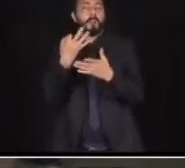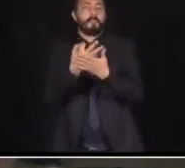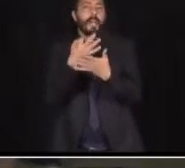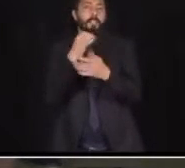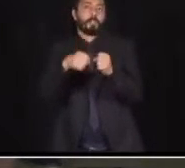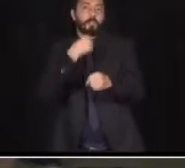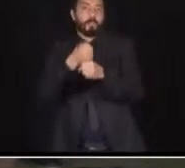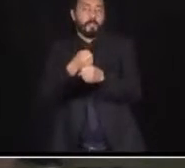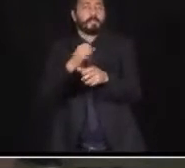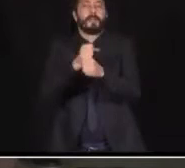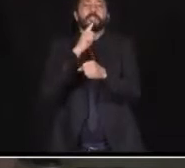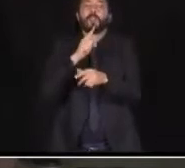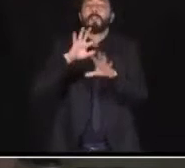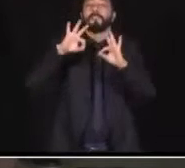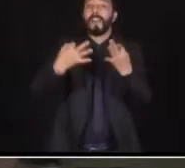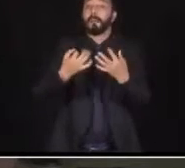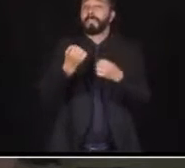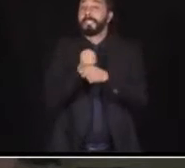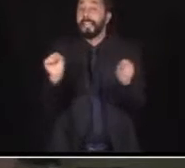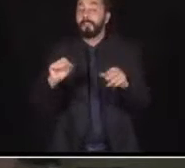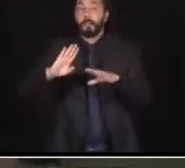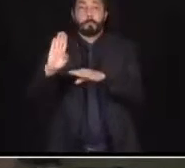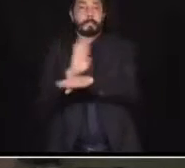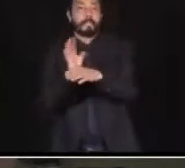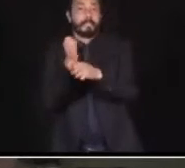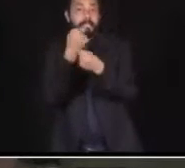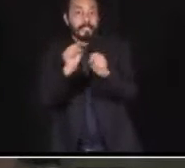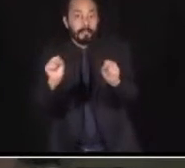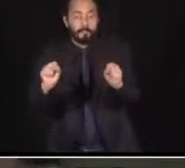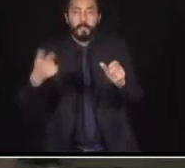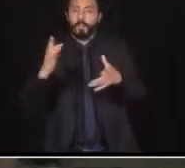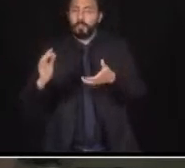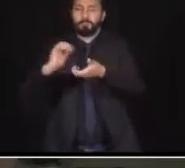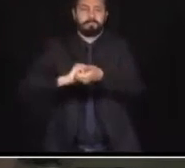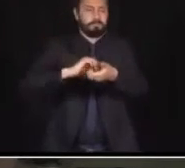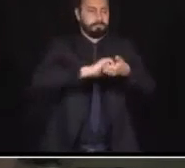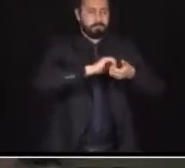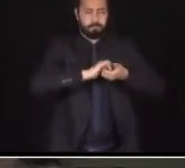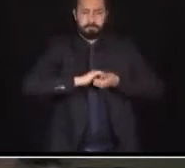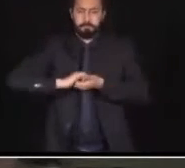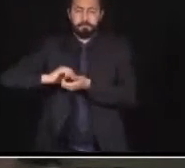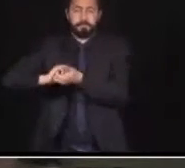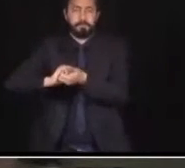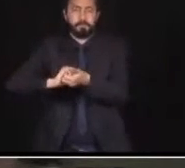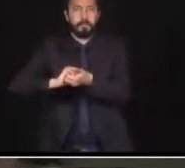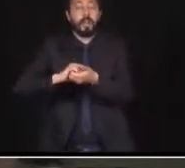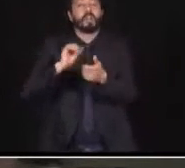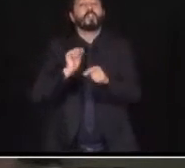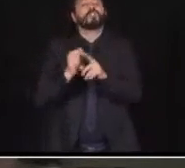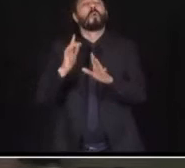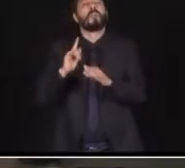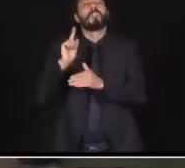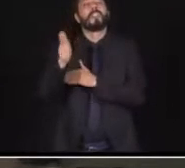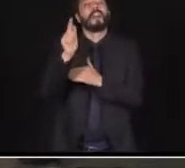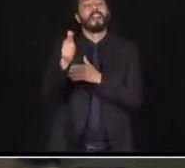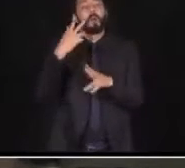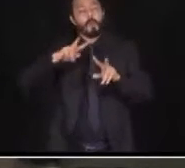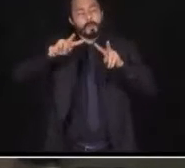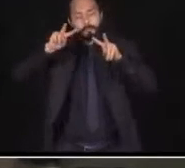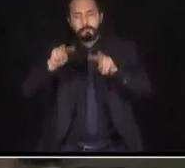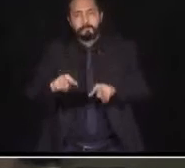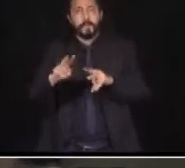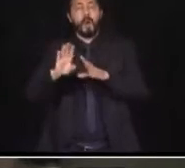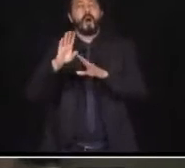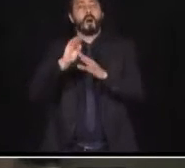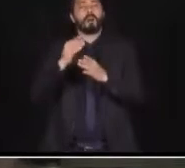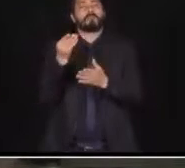families safe, as I said, and the businesses, because they all go hand in hand. There will be a time to look at the books in more detail,